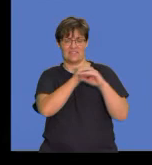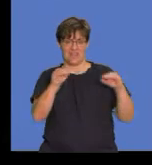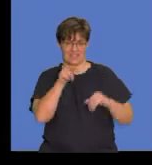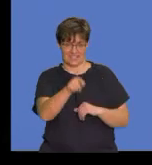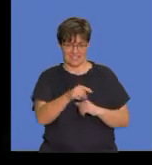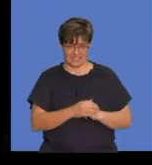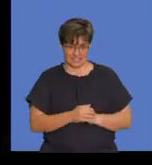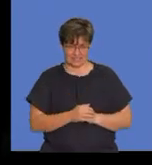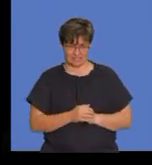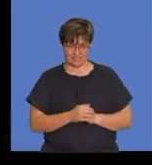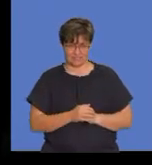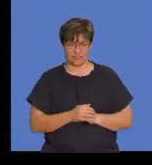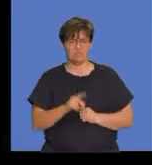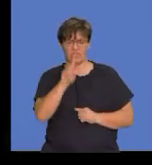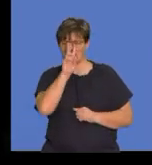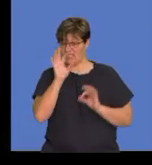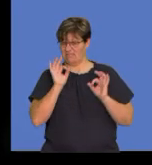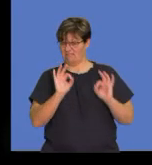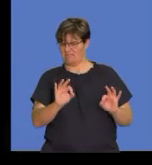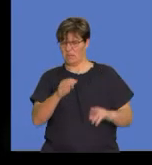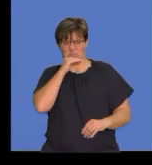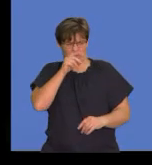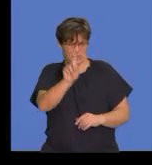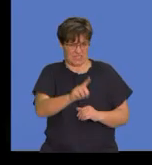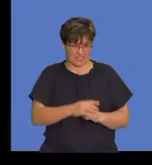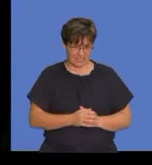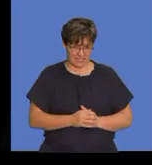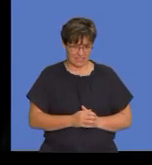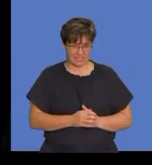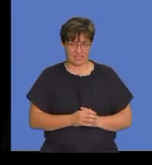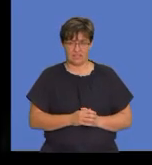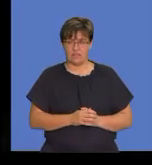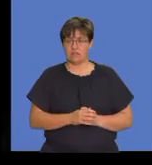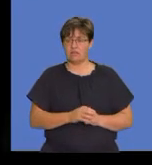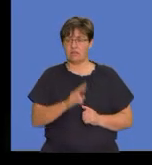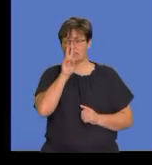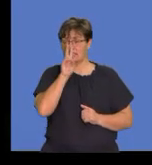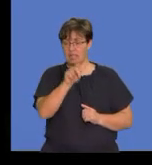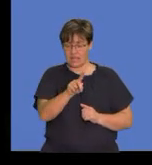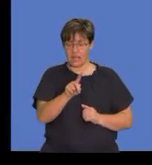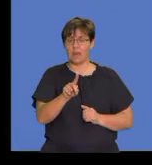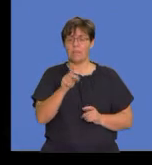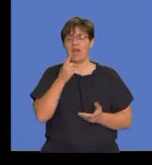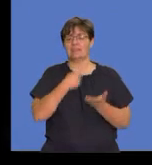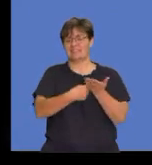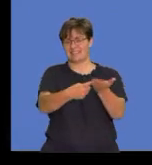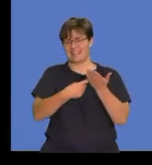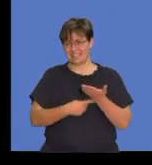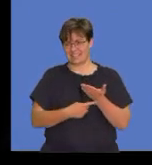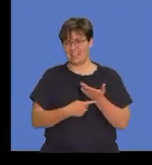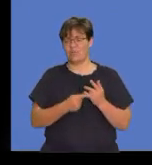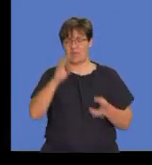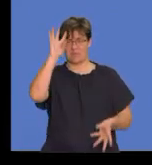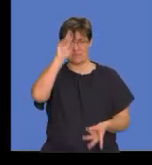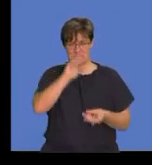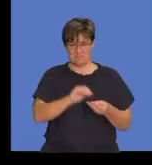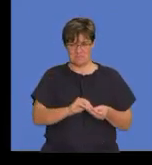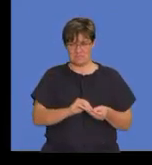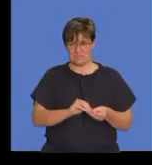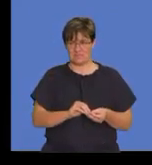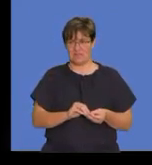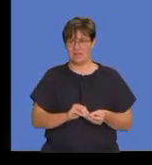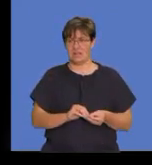1 divided by. But let's see exactly what does this mean. You can see from what I spoke about